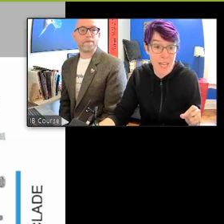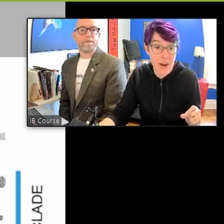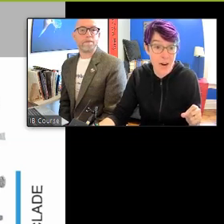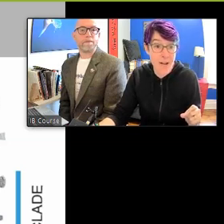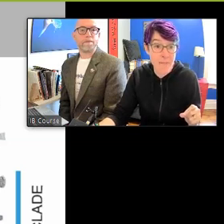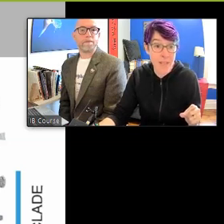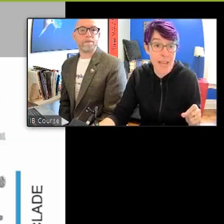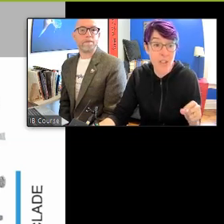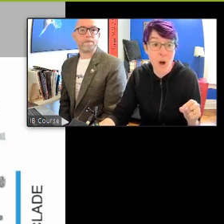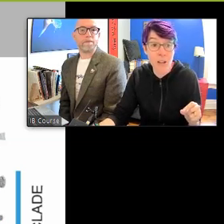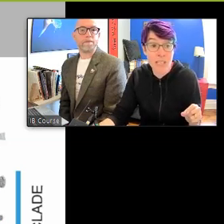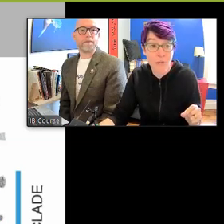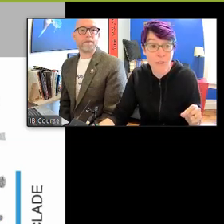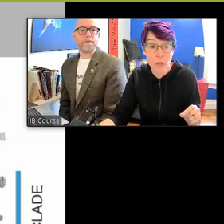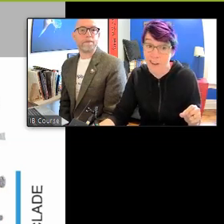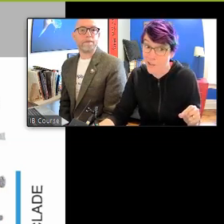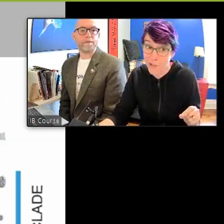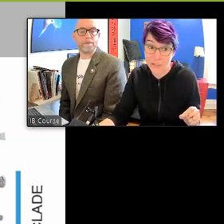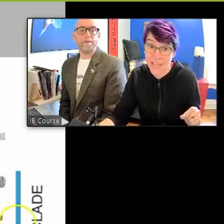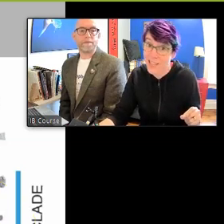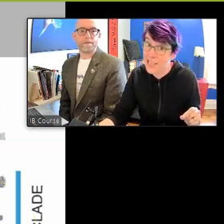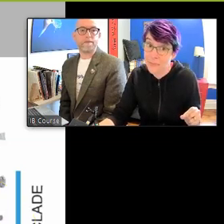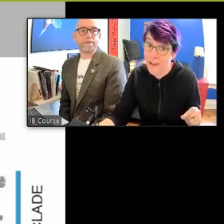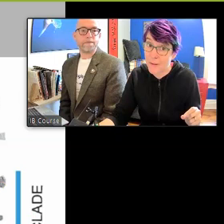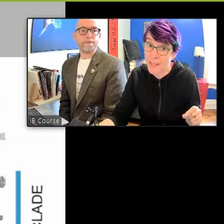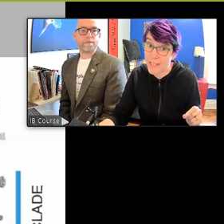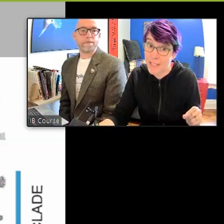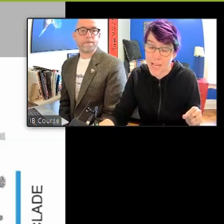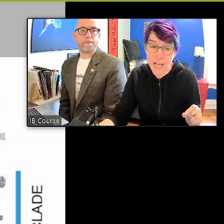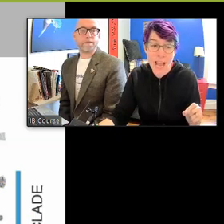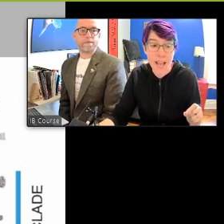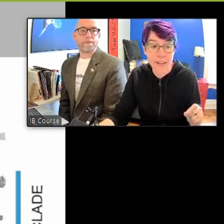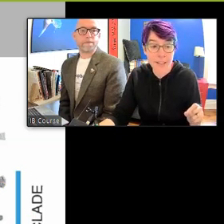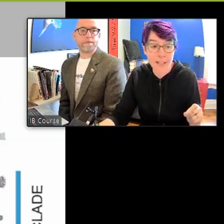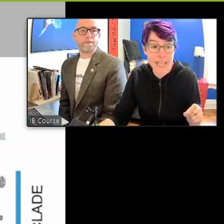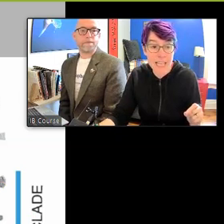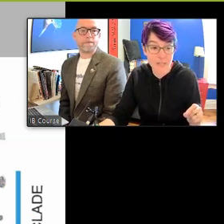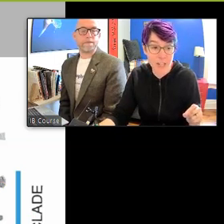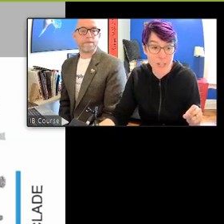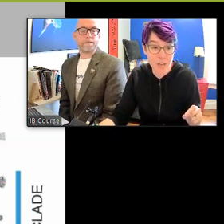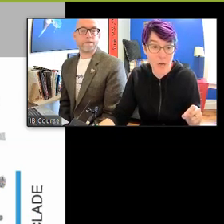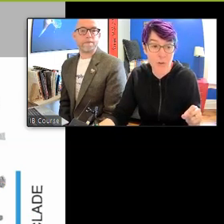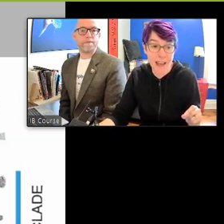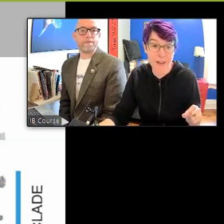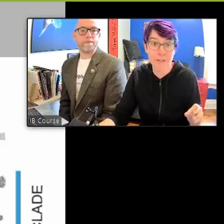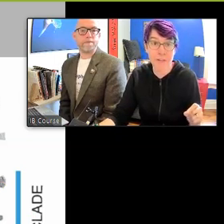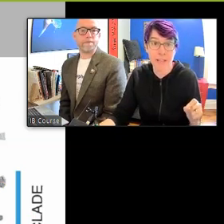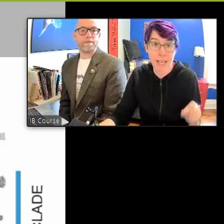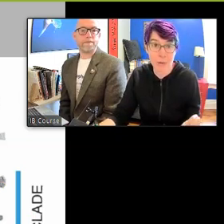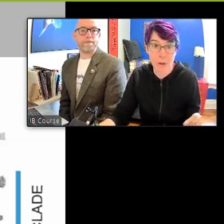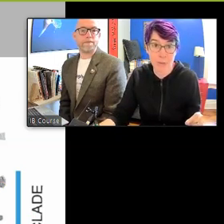right here. Okay, so all of these fish are also living in the same environment. And these fish don't